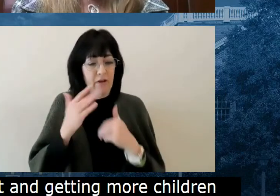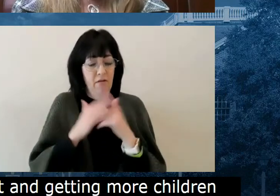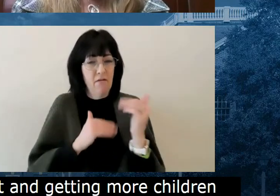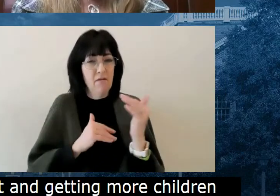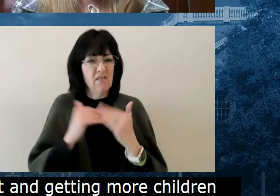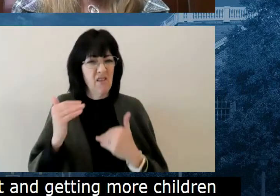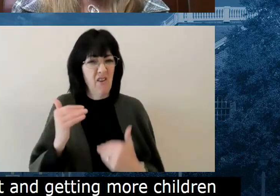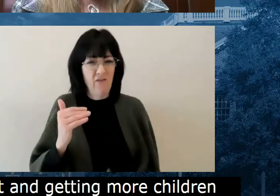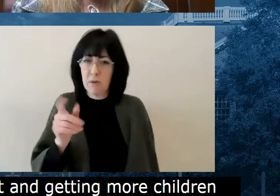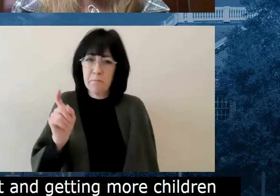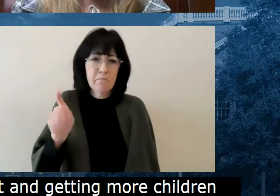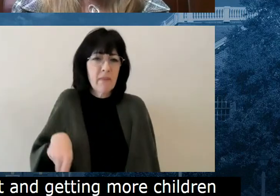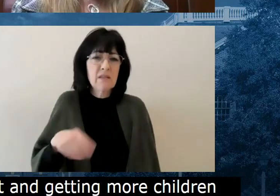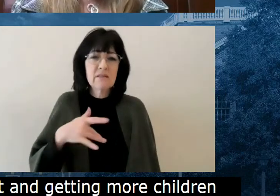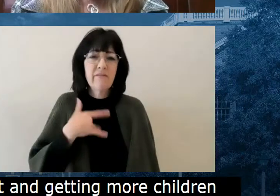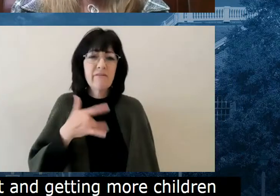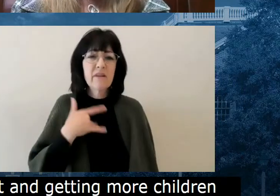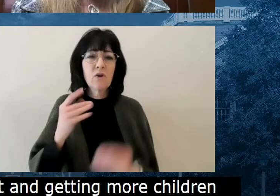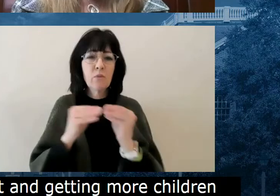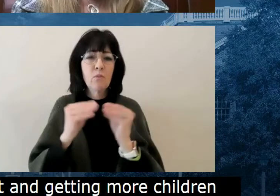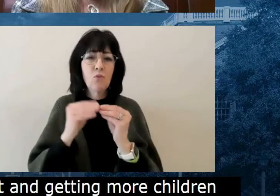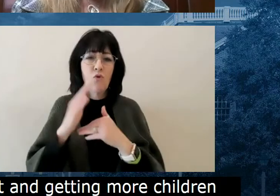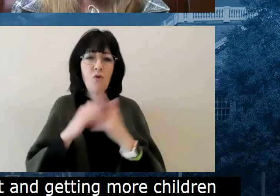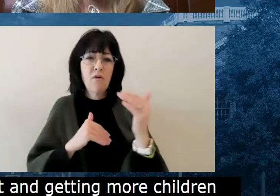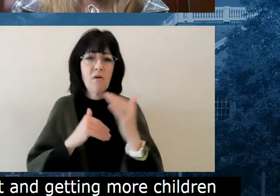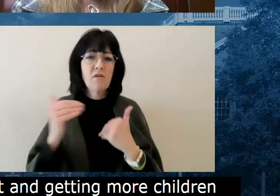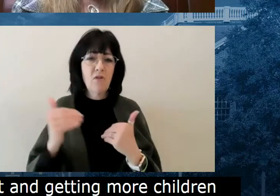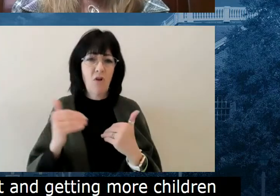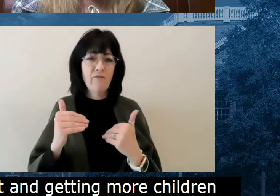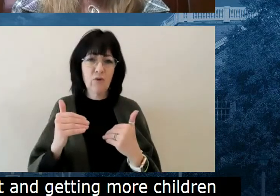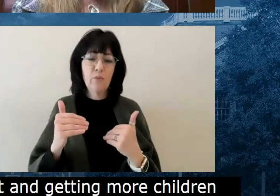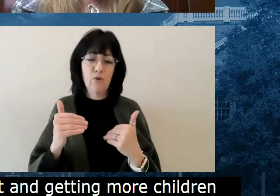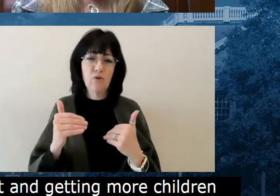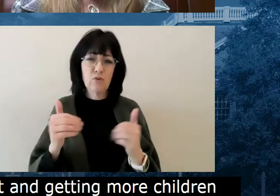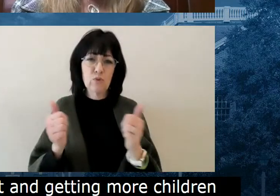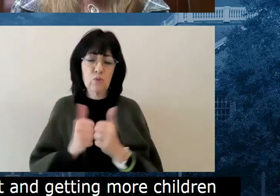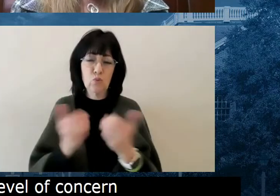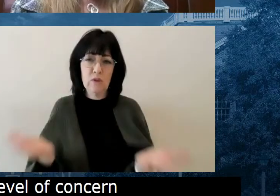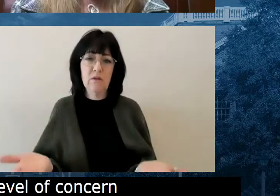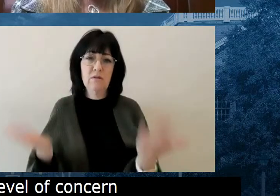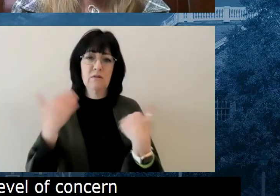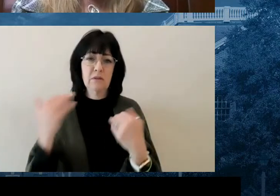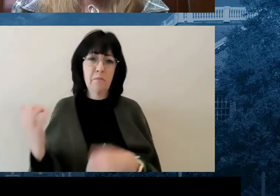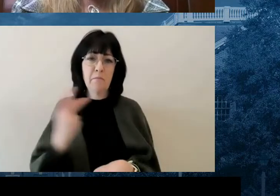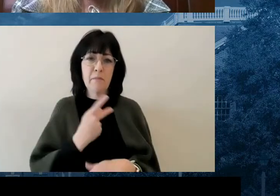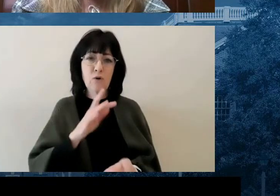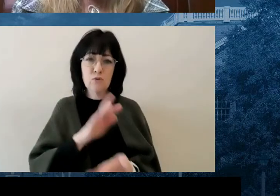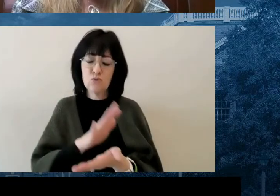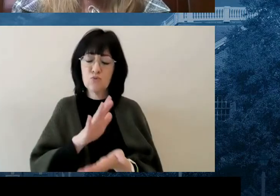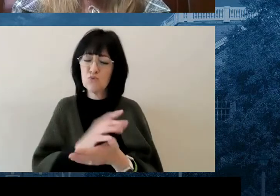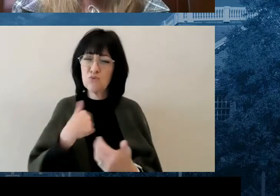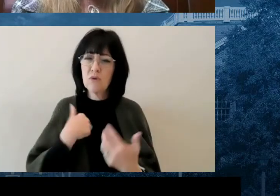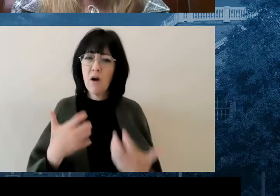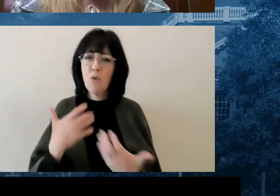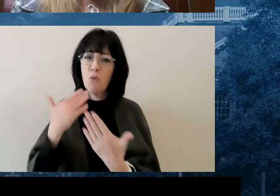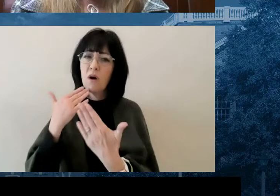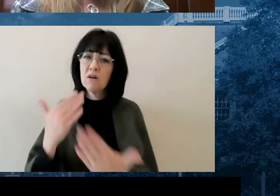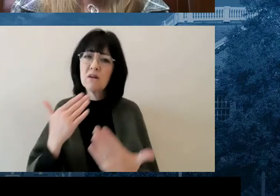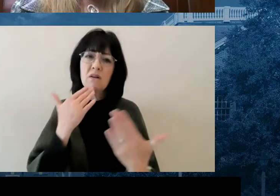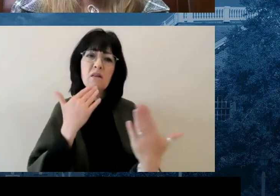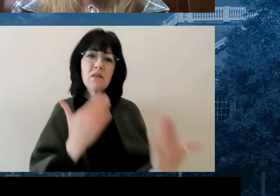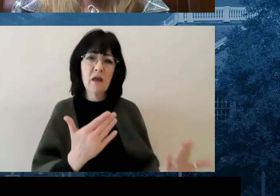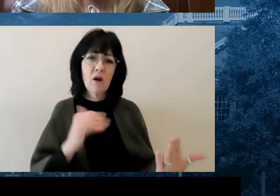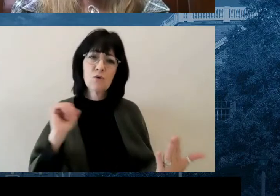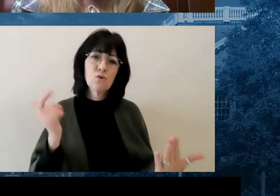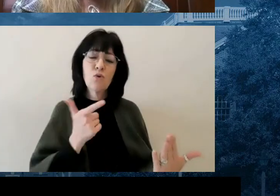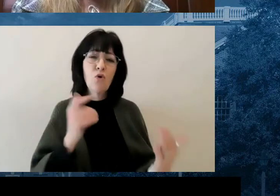all concerned. I want to thank all the educators that have really worked hard in a very difficult way